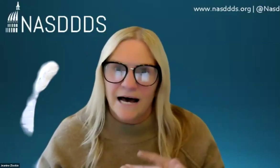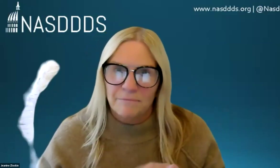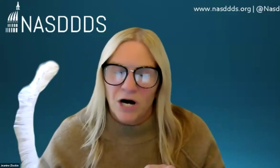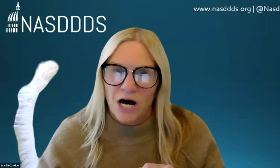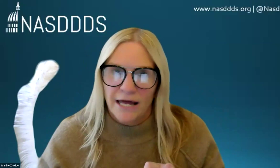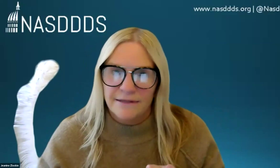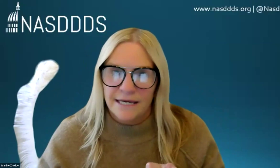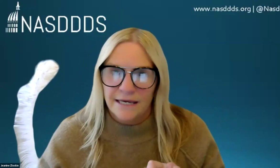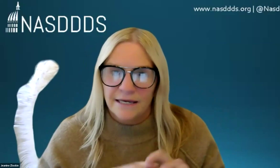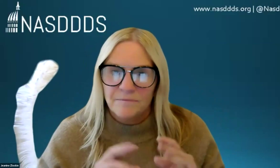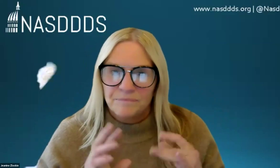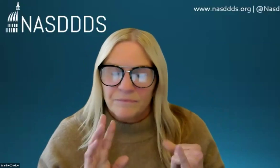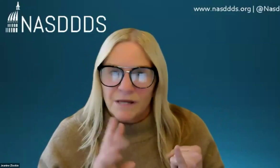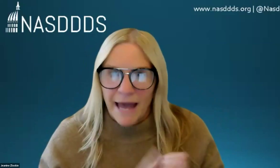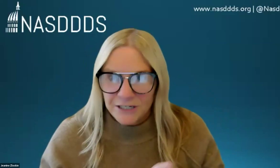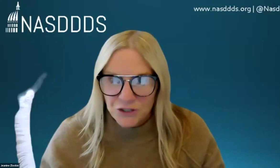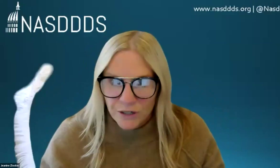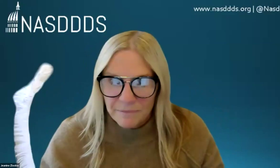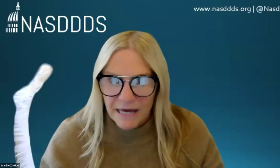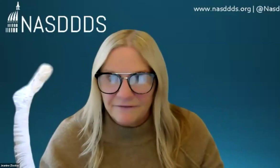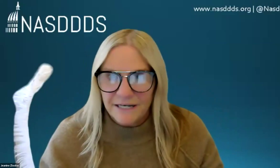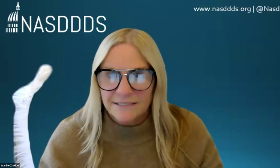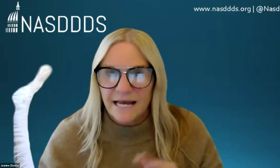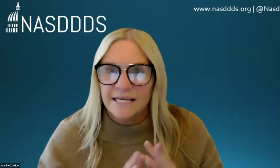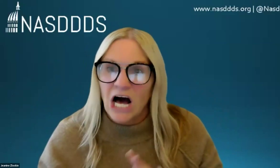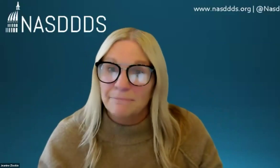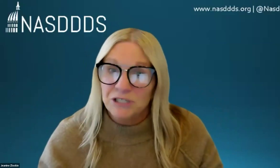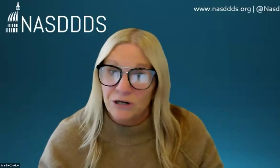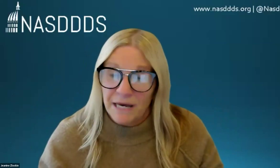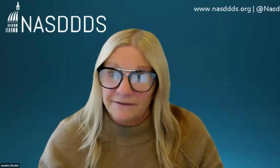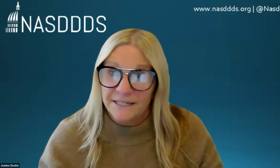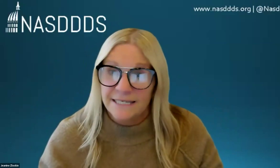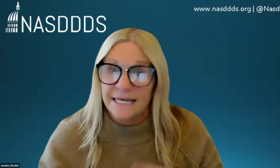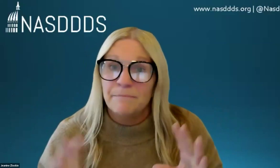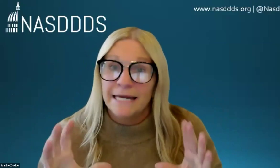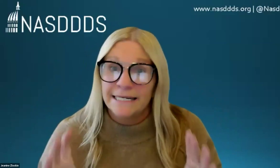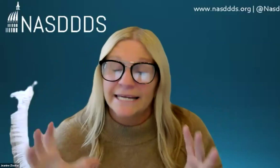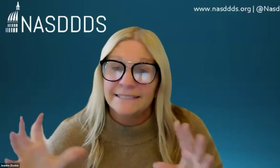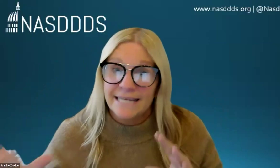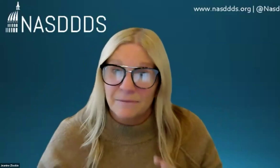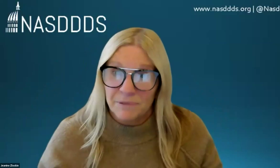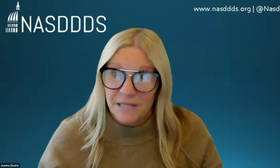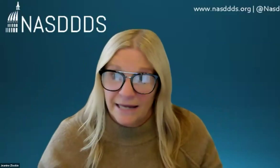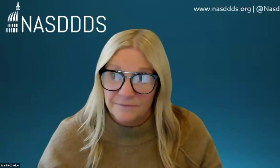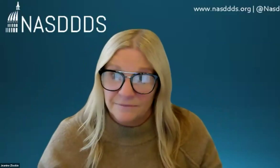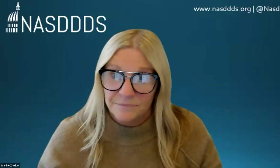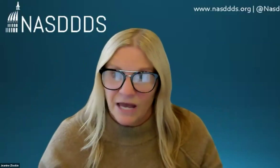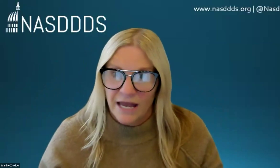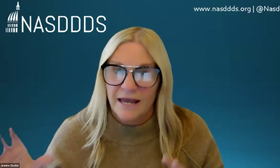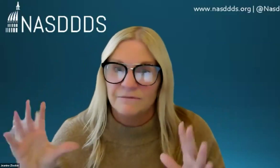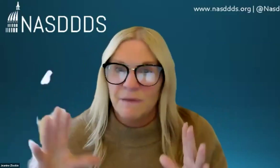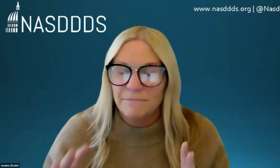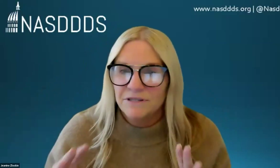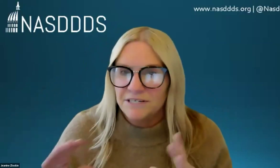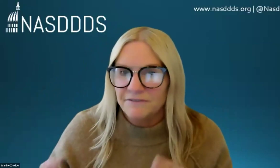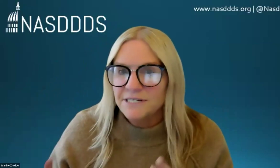I had up on the mandatory benefits and the optional benefits in Medicaid state plan.